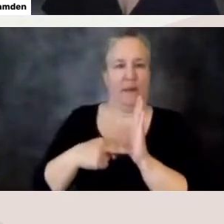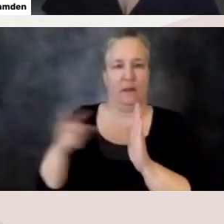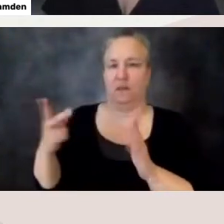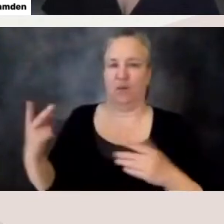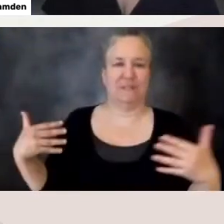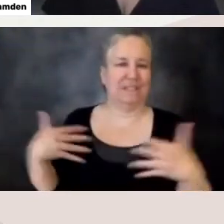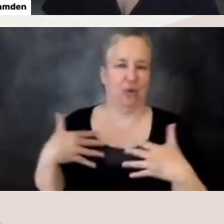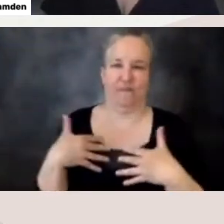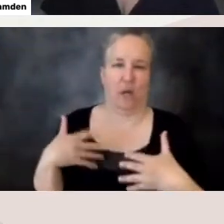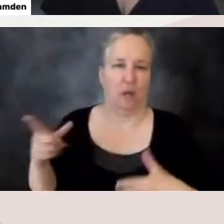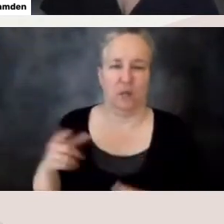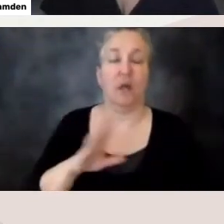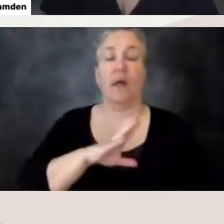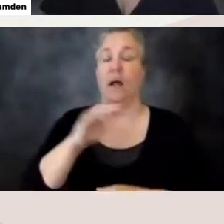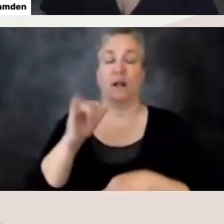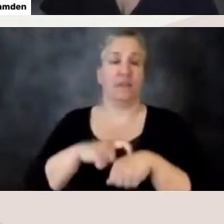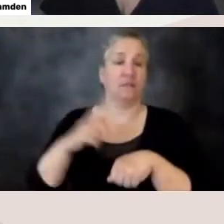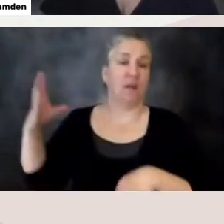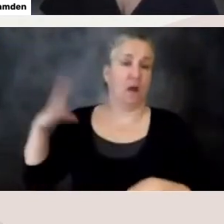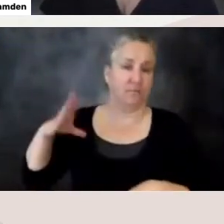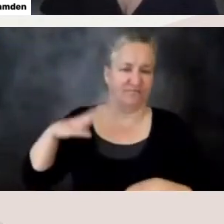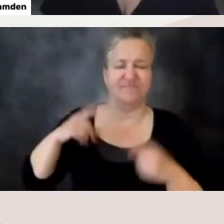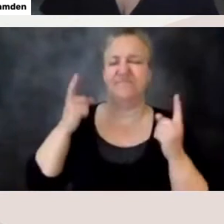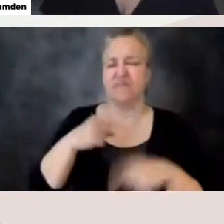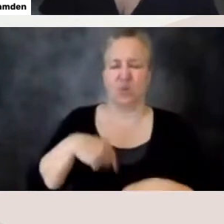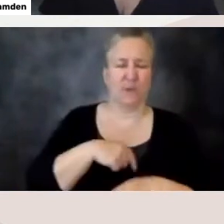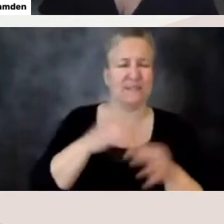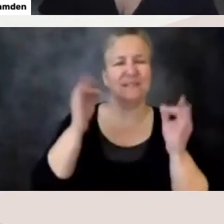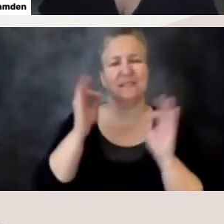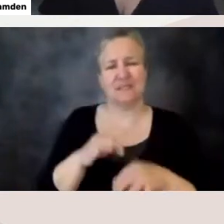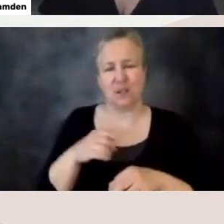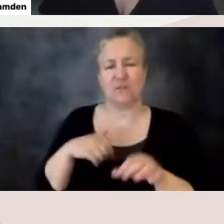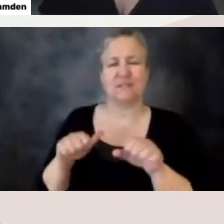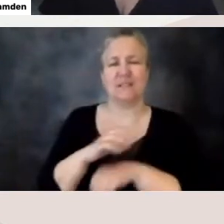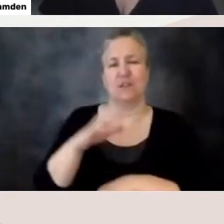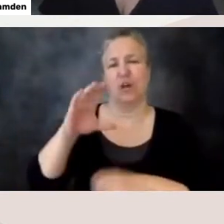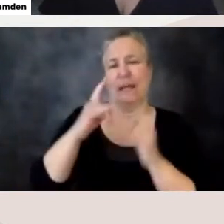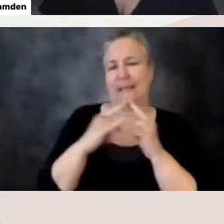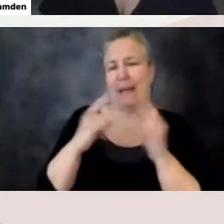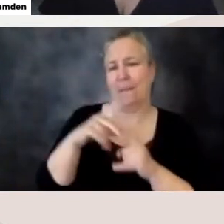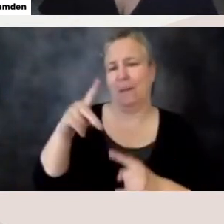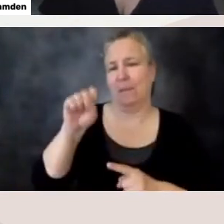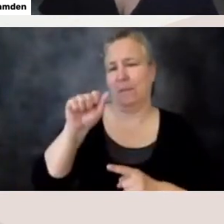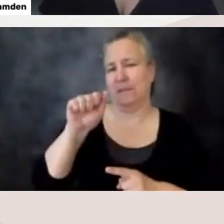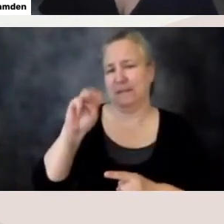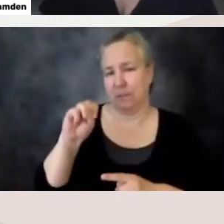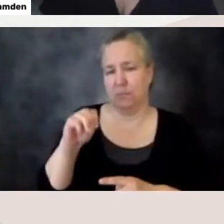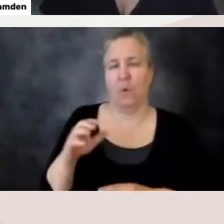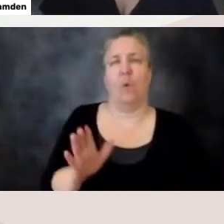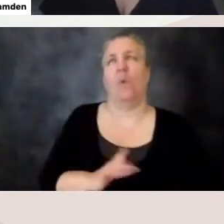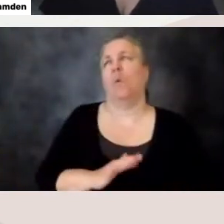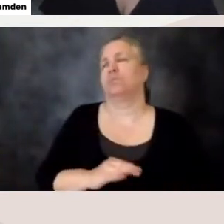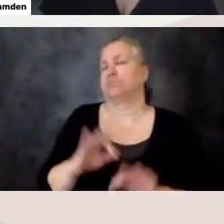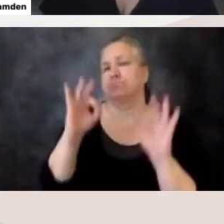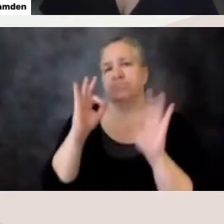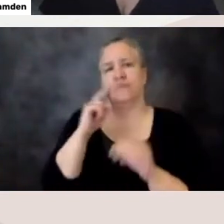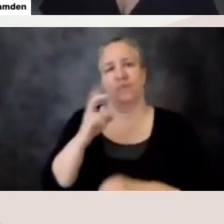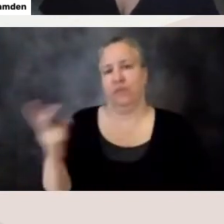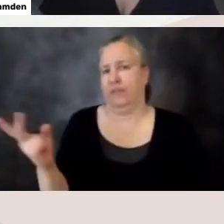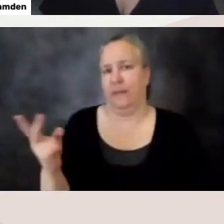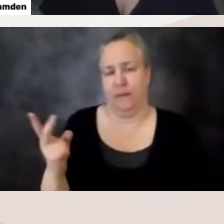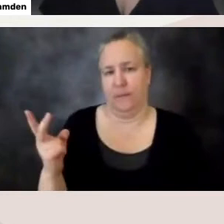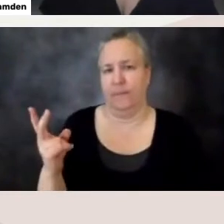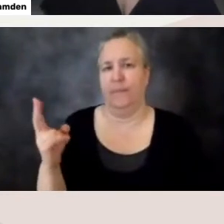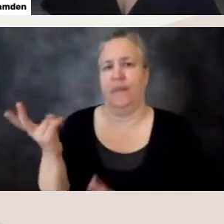terrified. And at that time, we signed them up for Camp Kesem, which was a huge blessing for them. They went and